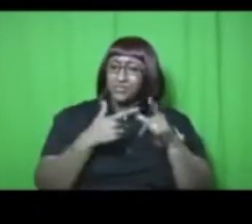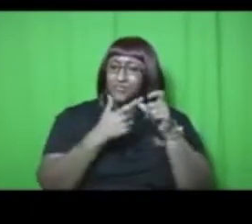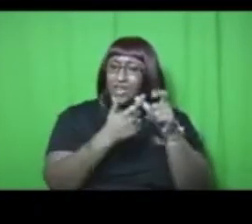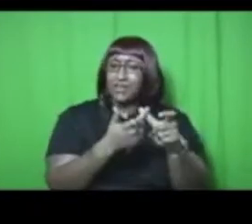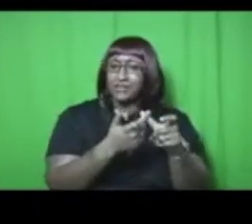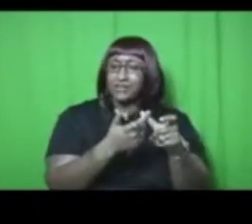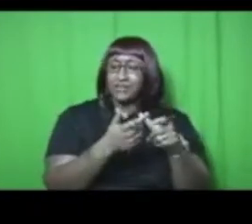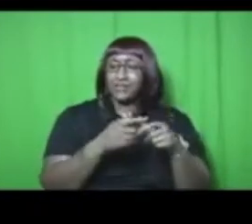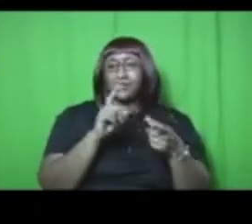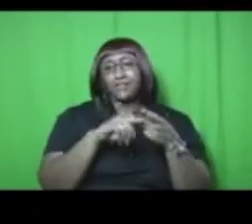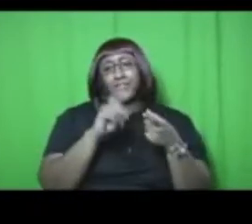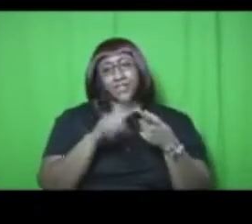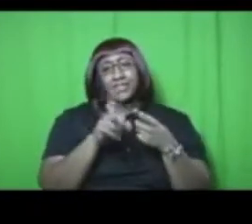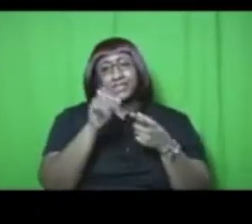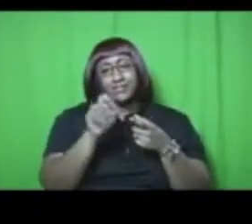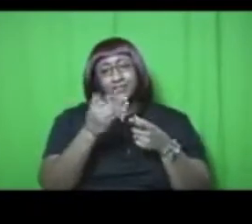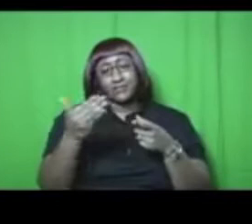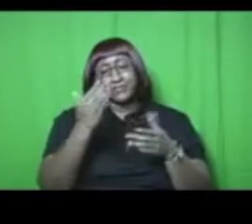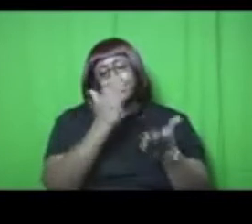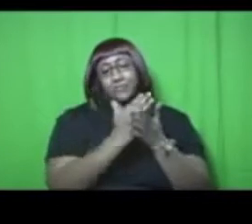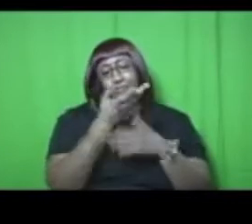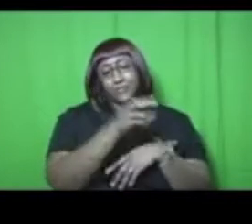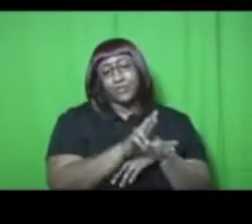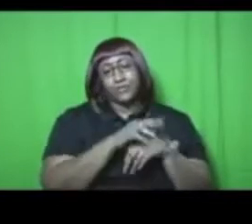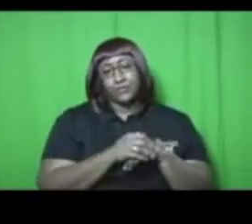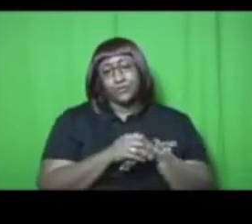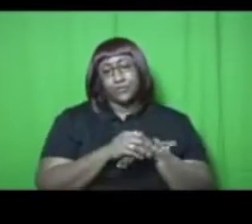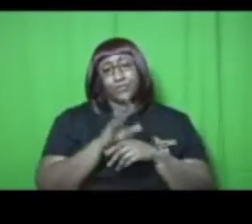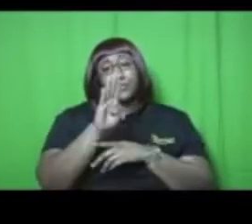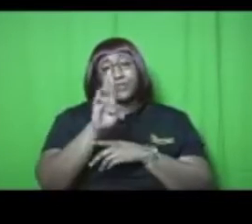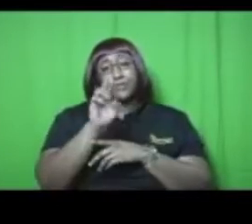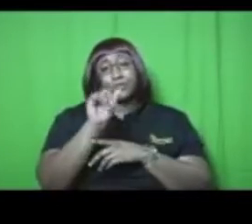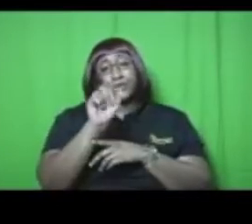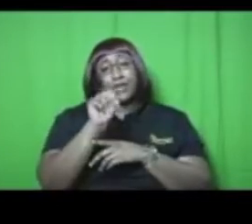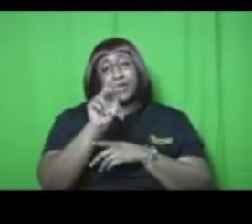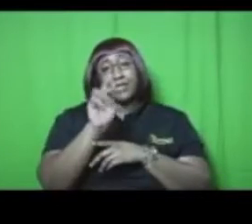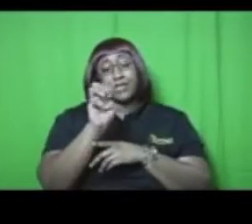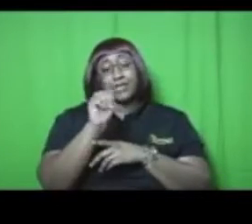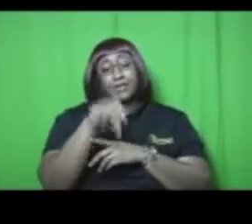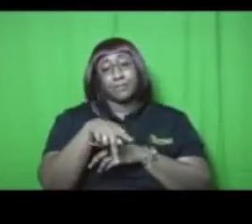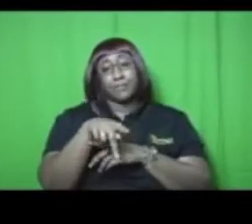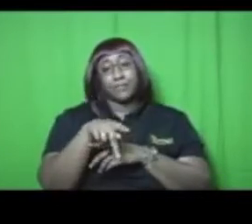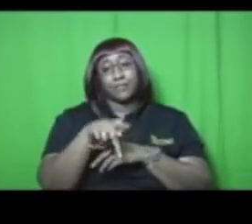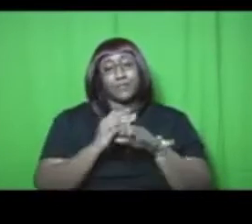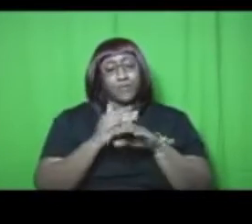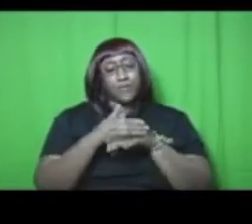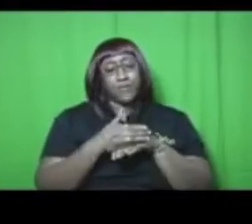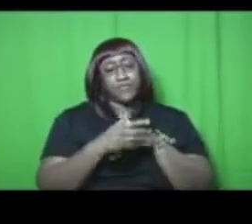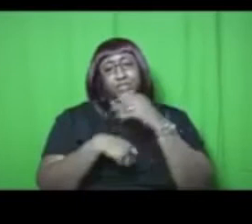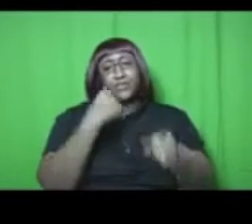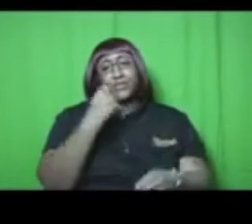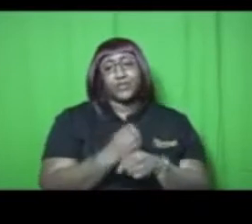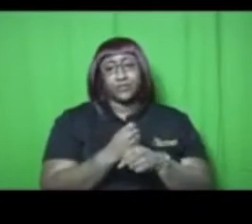But then they did something to stop her. Brian Kemp removed over a period of several years